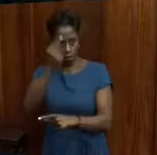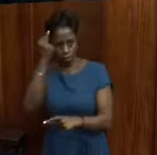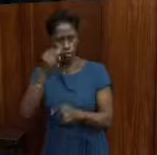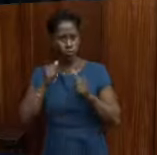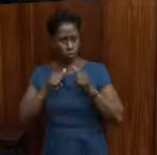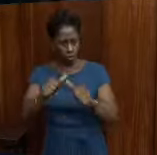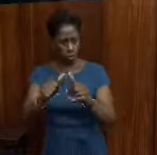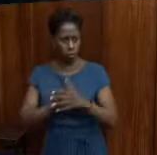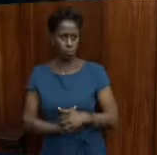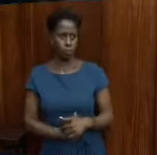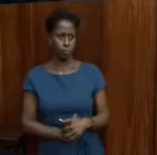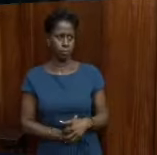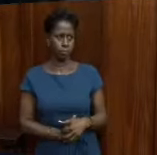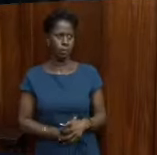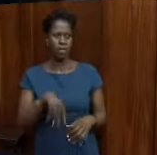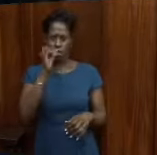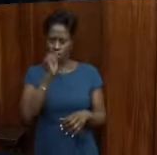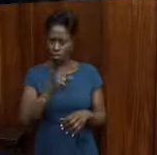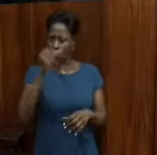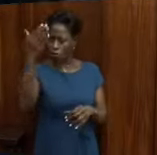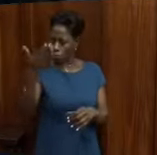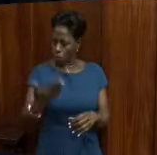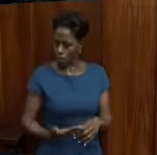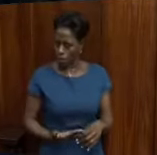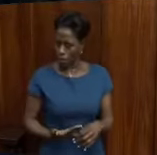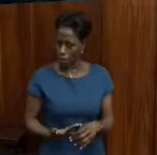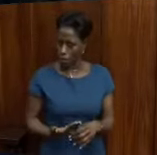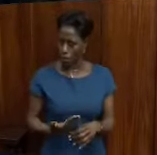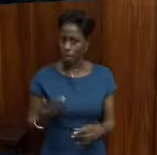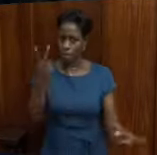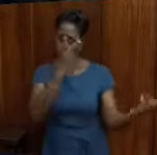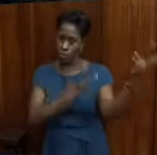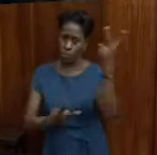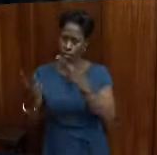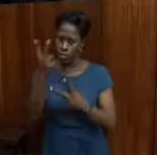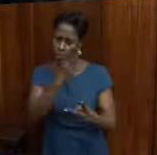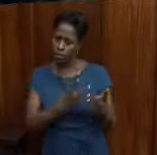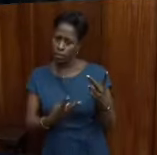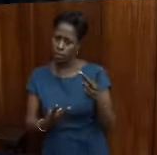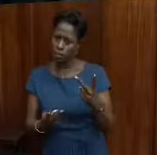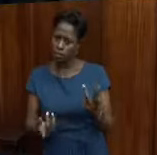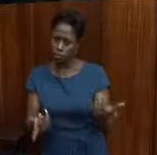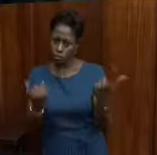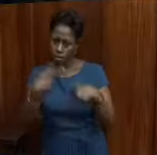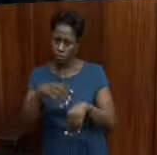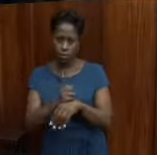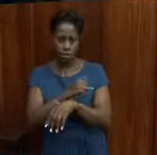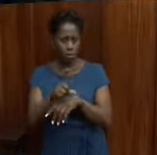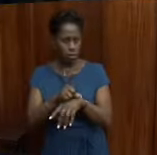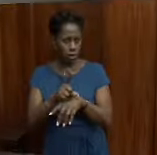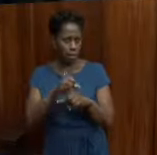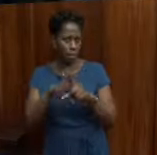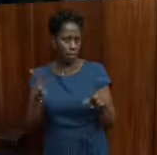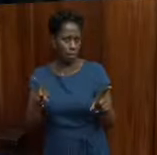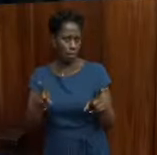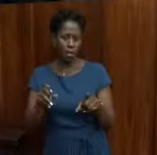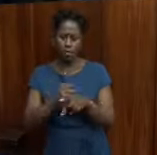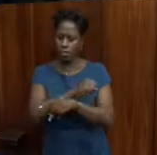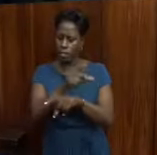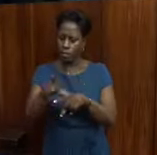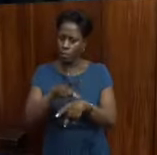While we welcome visitors to enjoy our public spaces and beaches, it should never be at the exclusion of